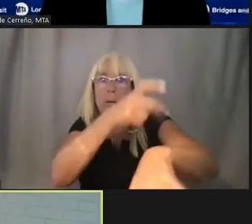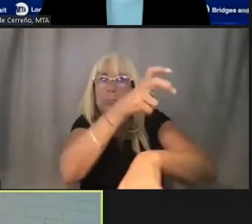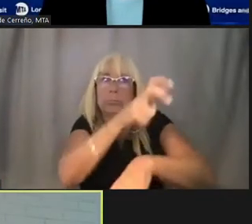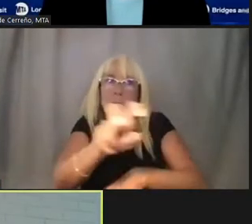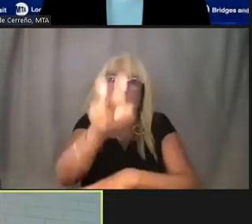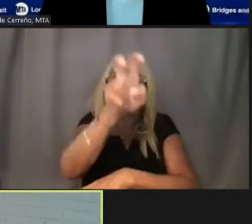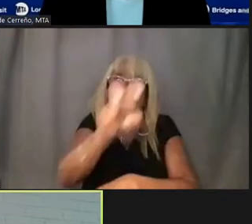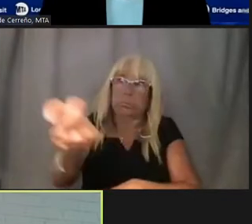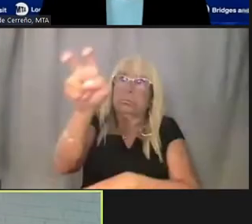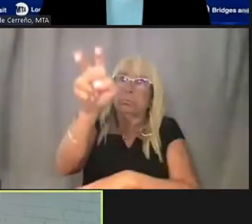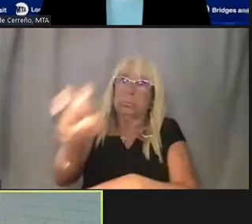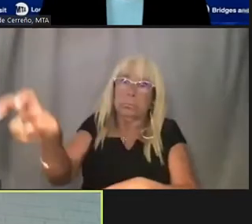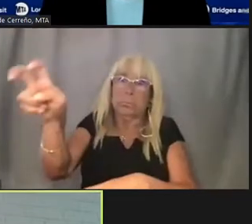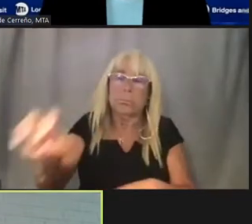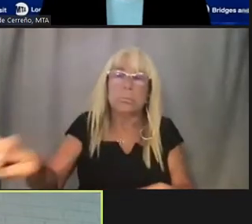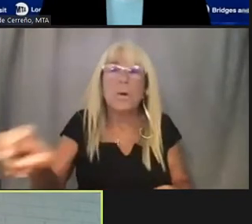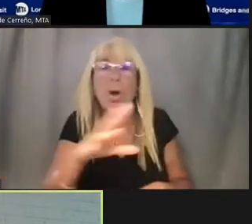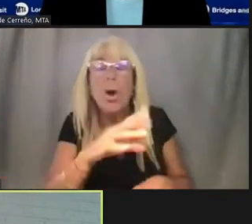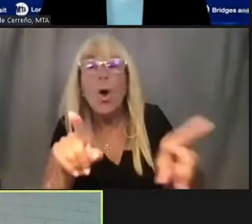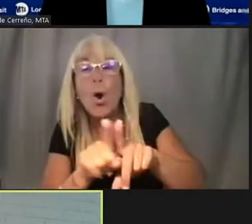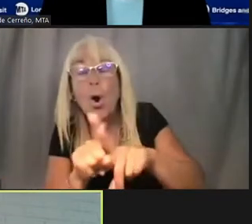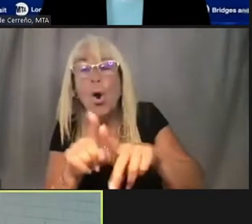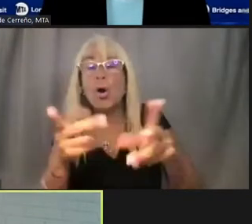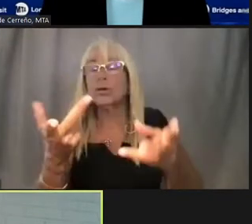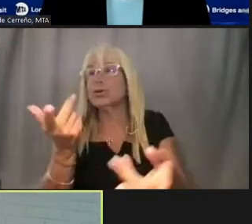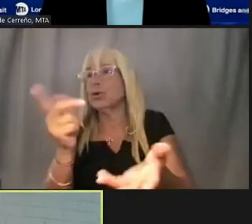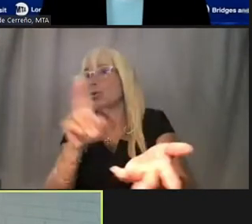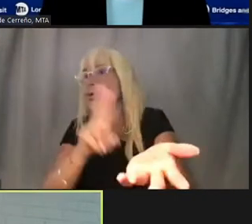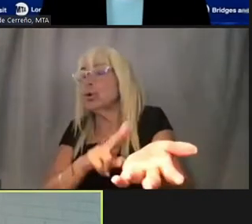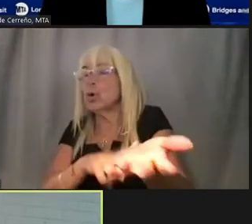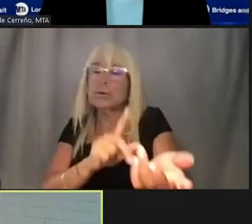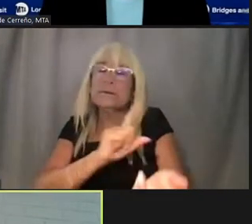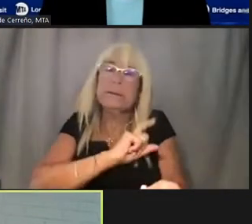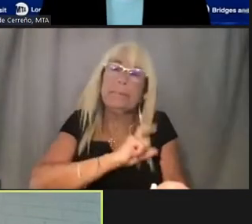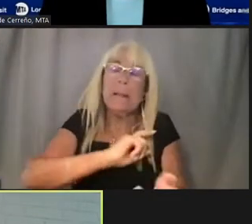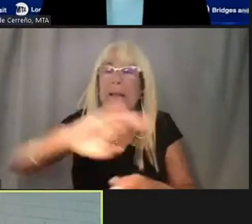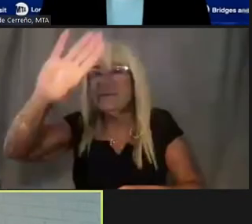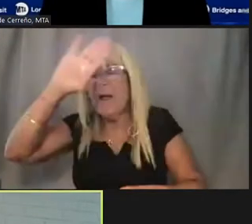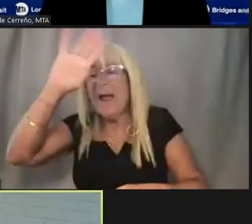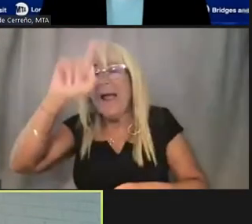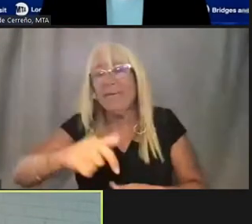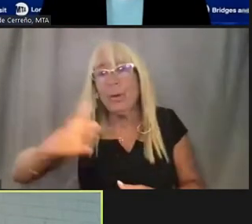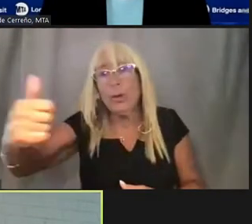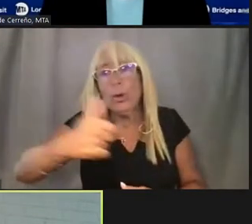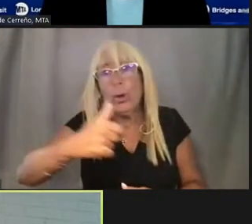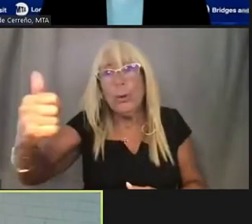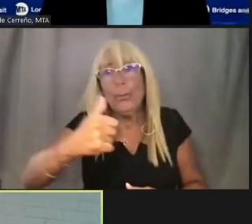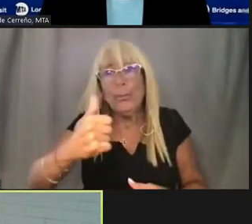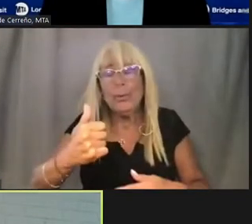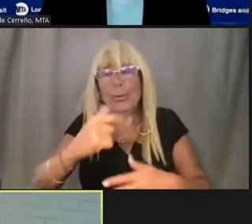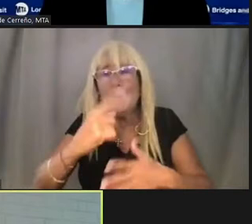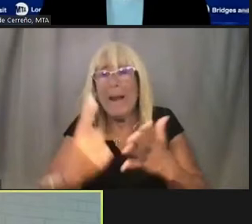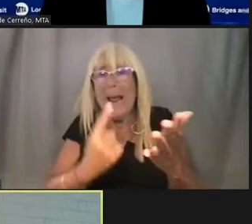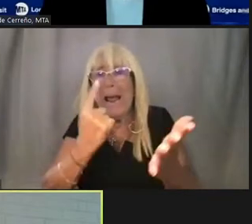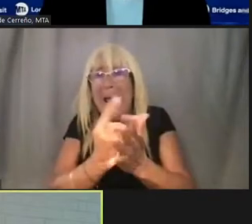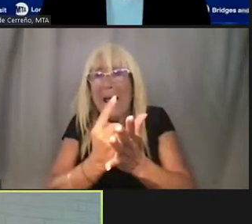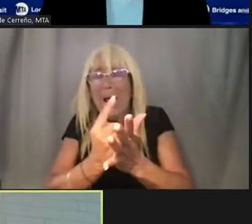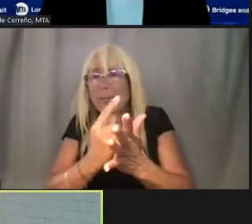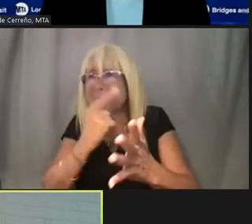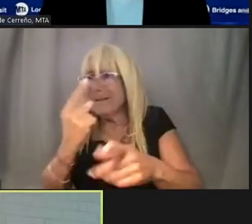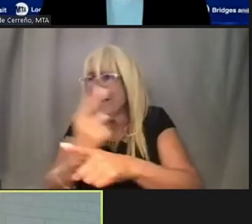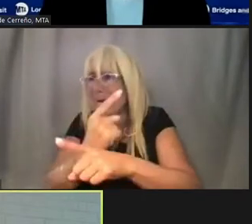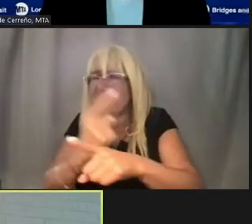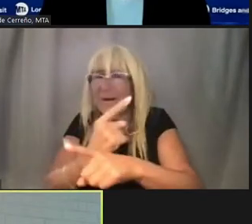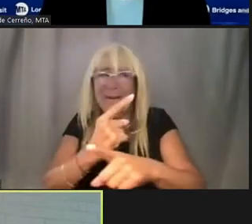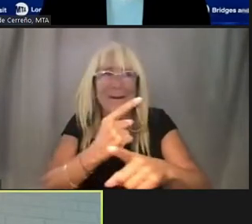a lot of folks whether they be nurses police officers firefighters have to commute in off hours where there literally is no mass